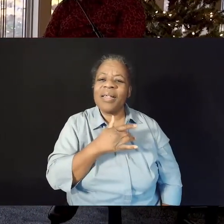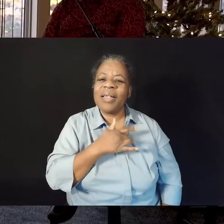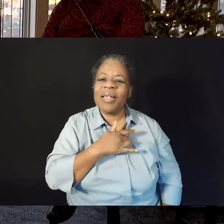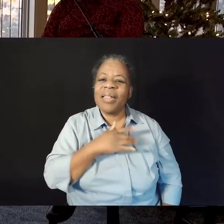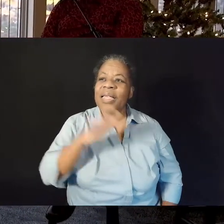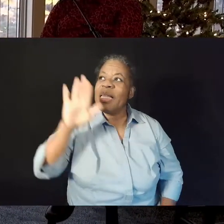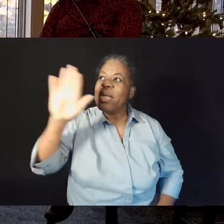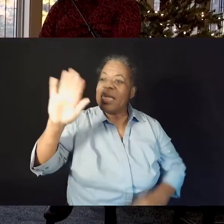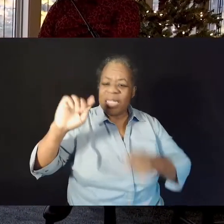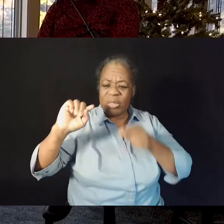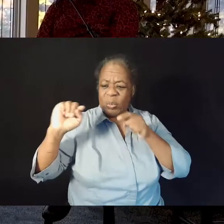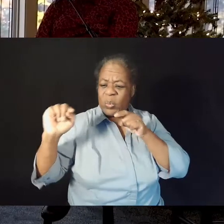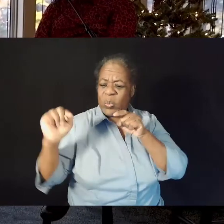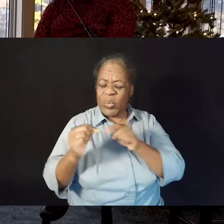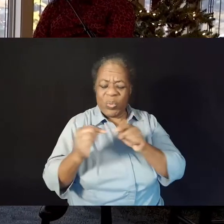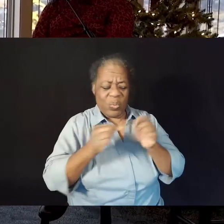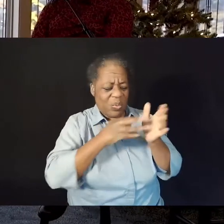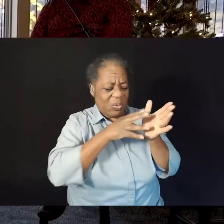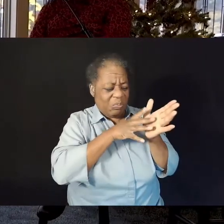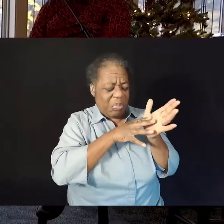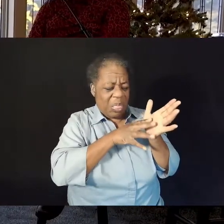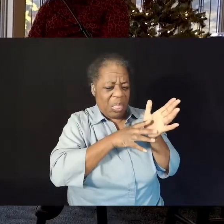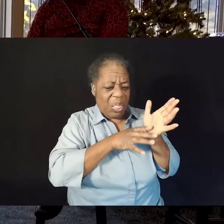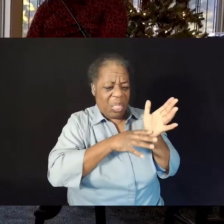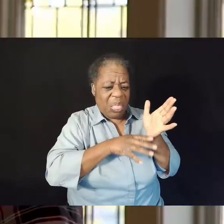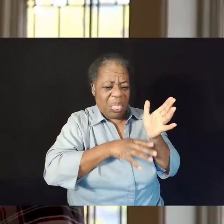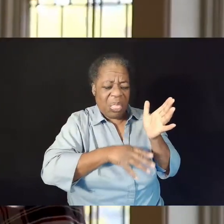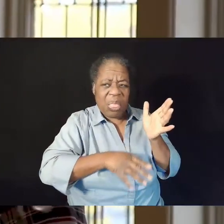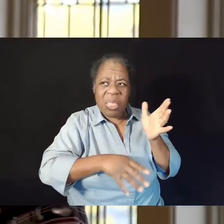Wounds have paid my ransom.